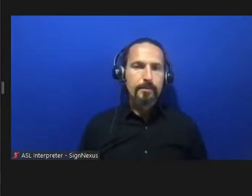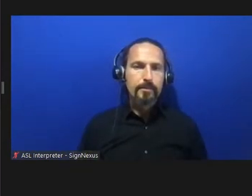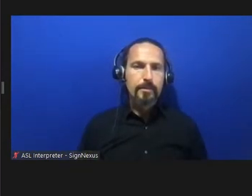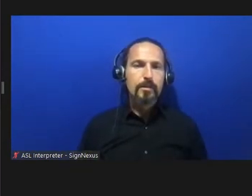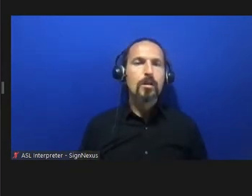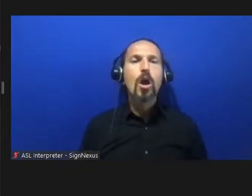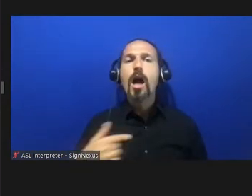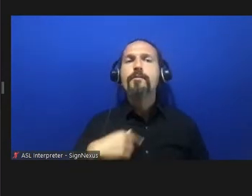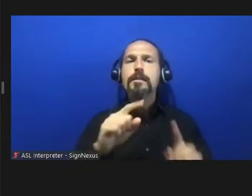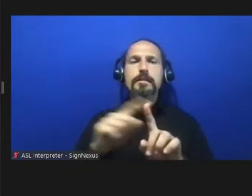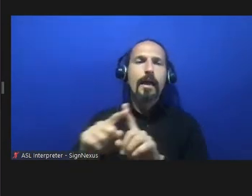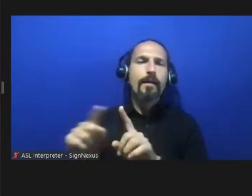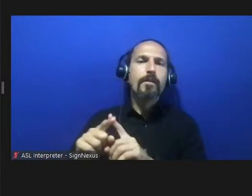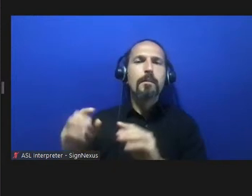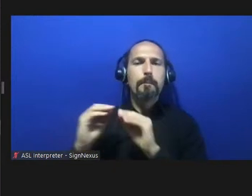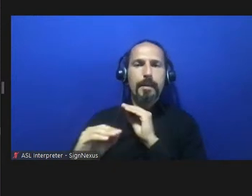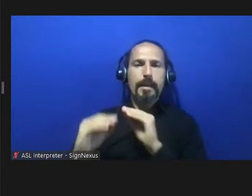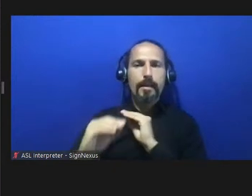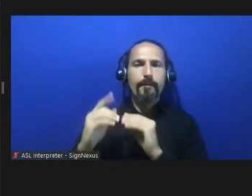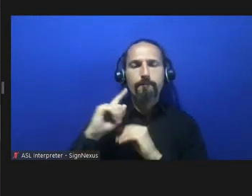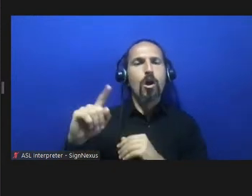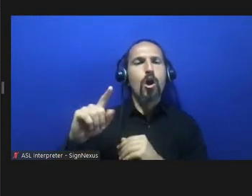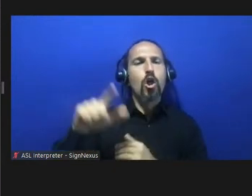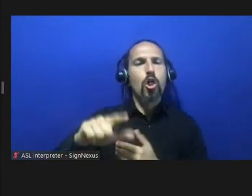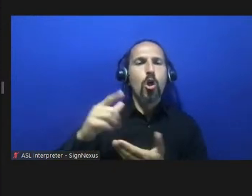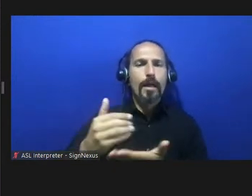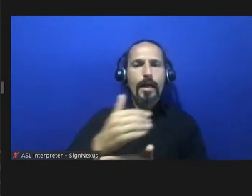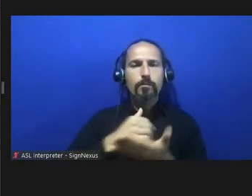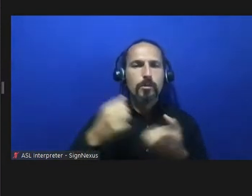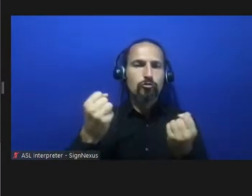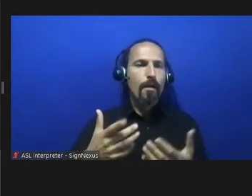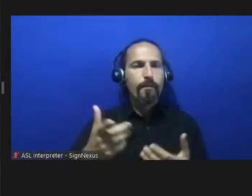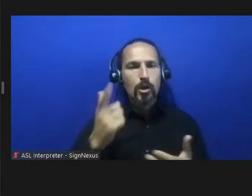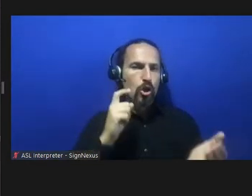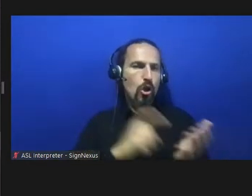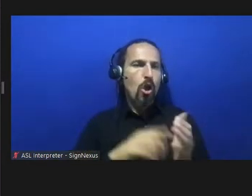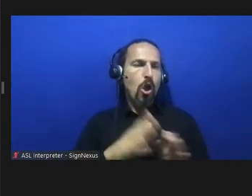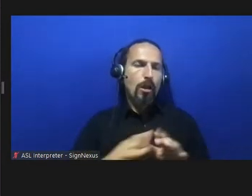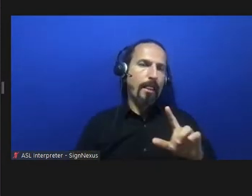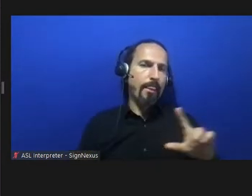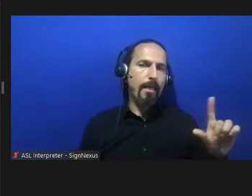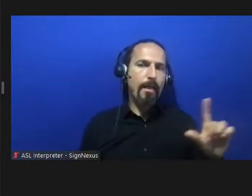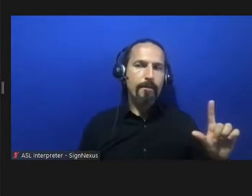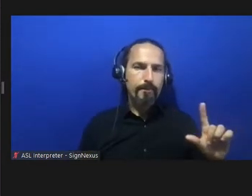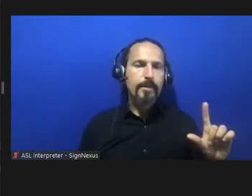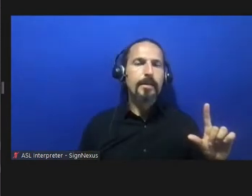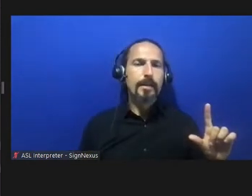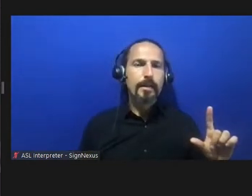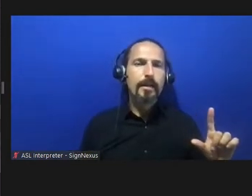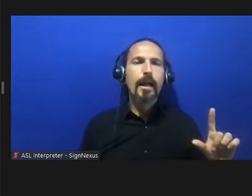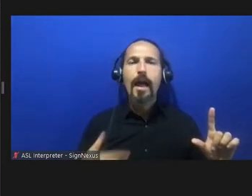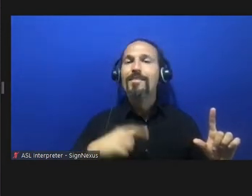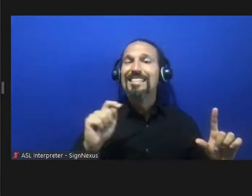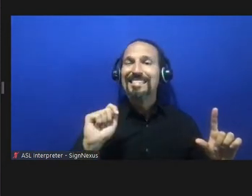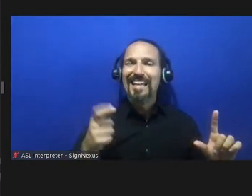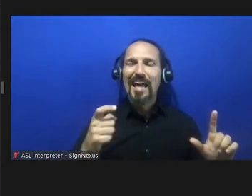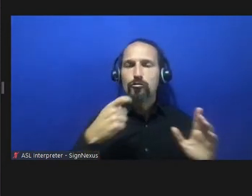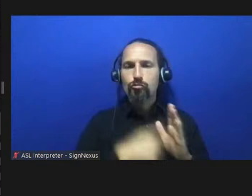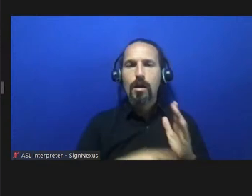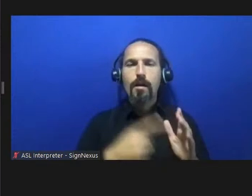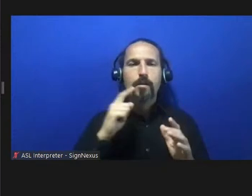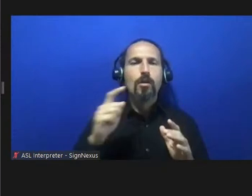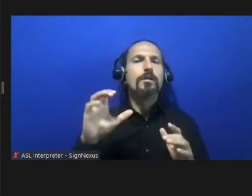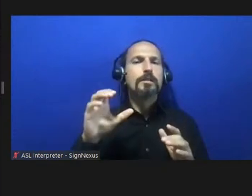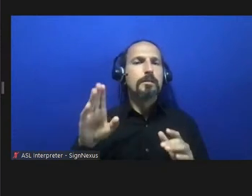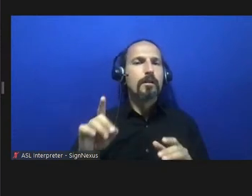we have a number of mitigation for low-income drivers which you can see here on the left there will be a tax credit for central business district